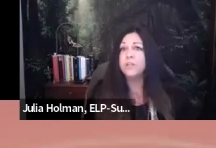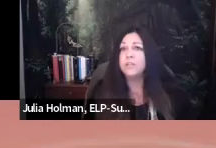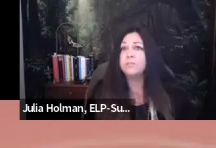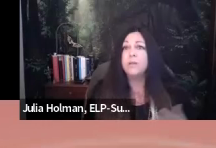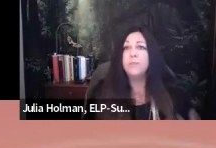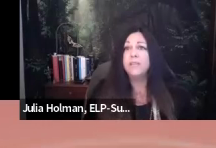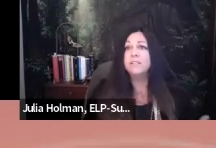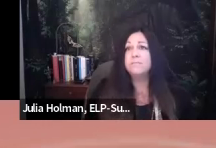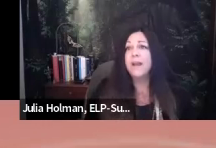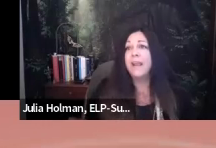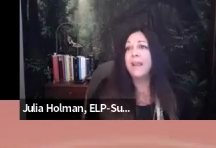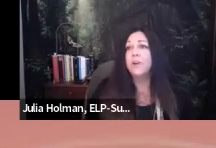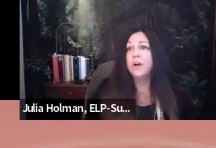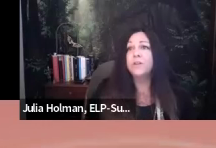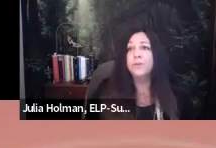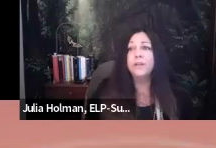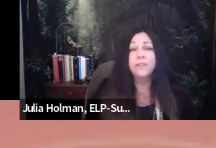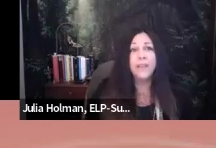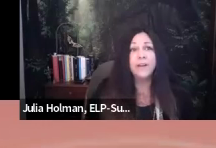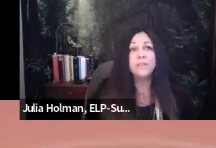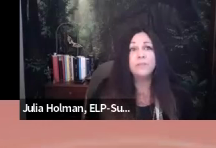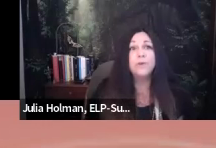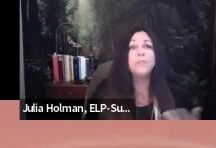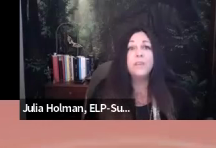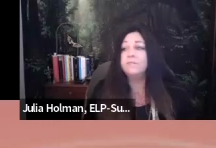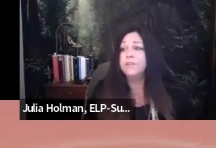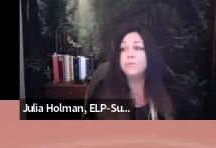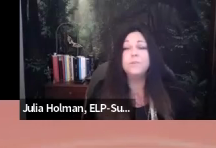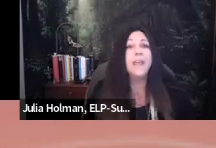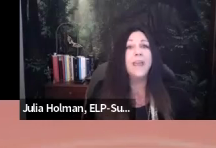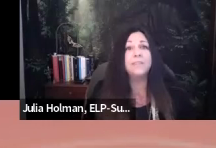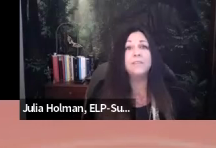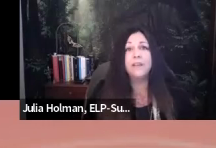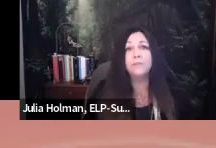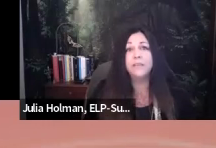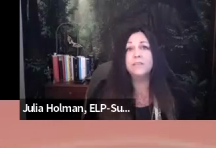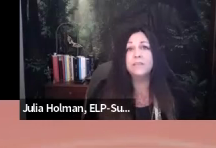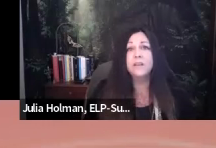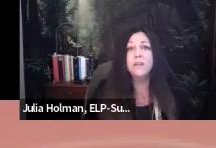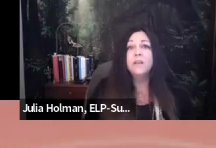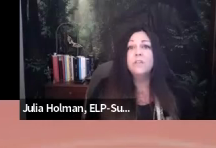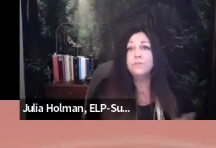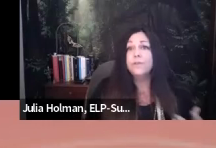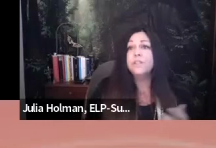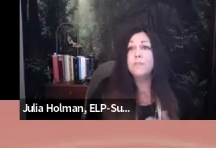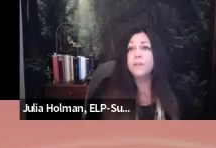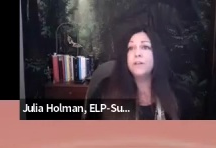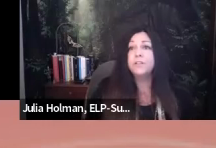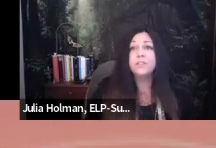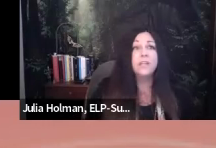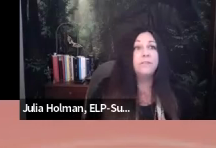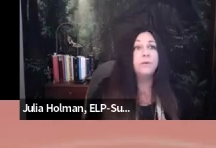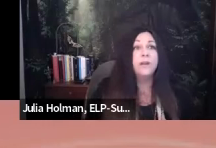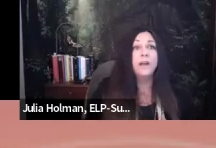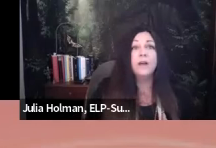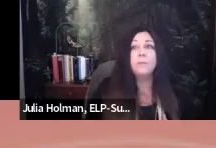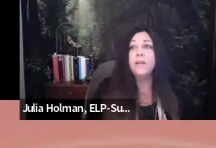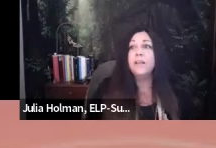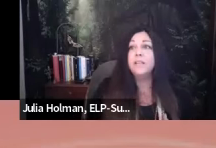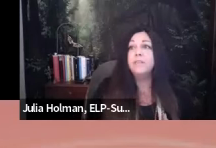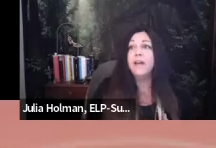our mission to bring peace of mind and continuity of care to both the individuals and the families. So for this mother, just to give you